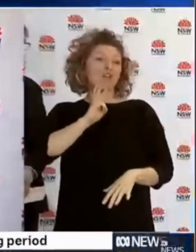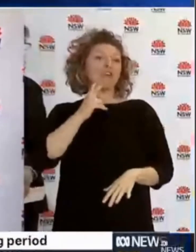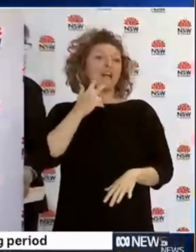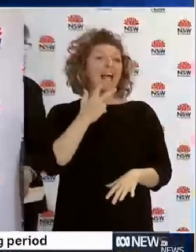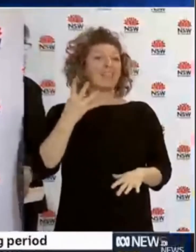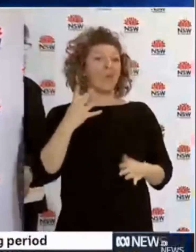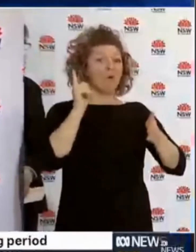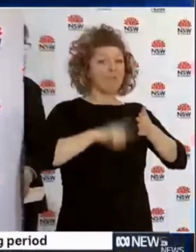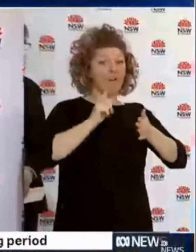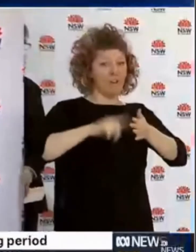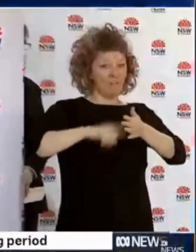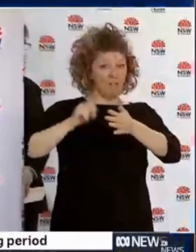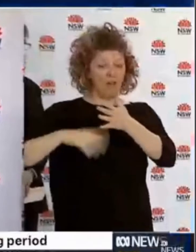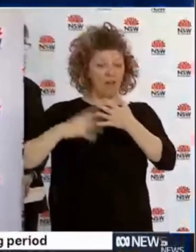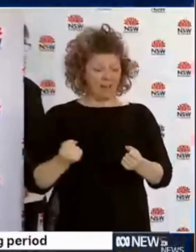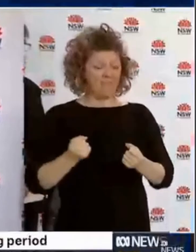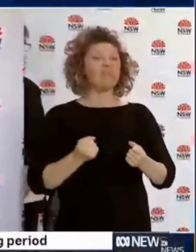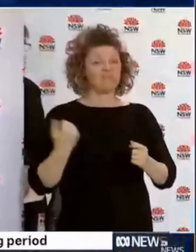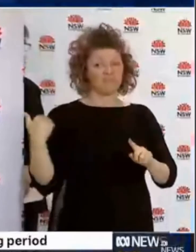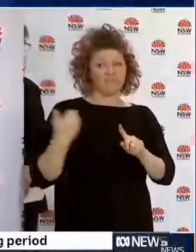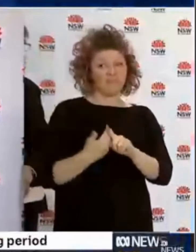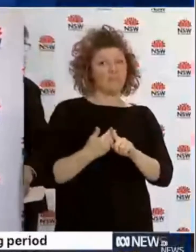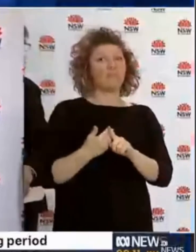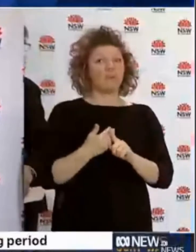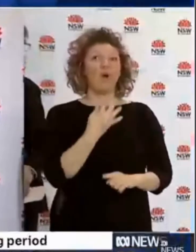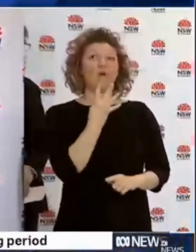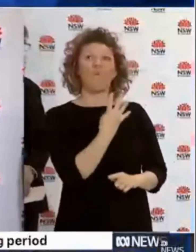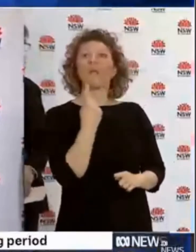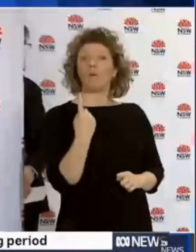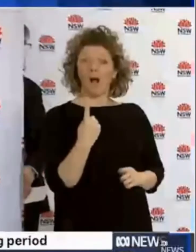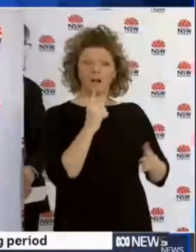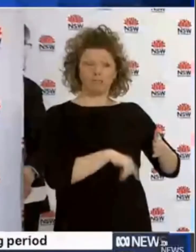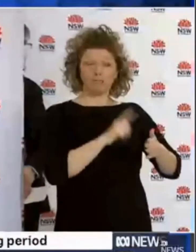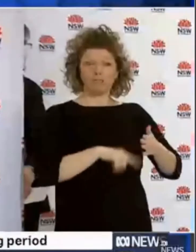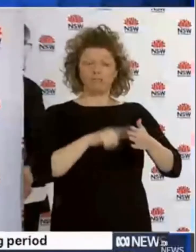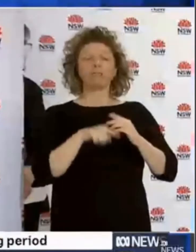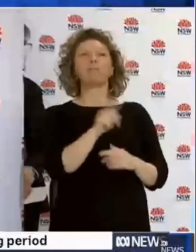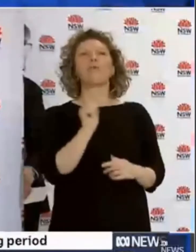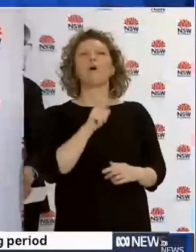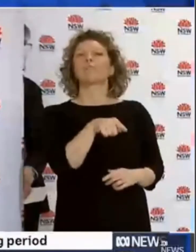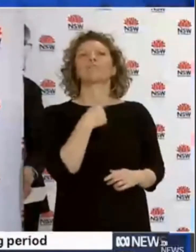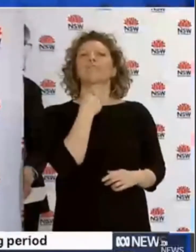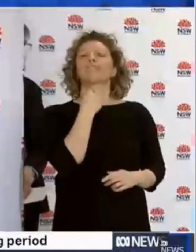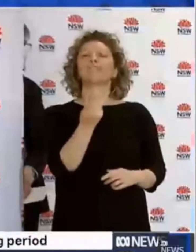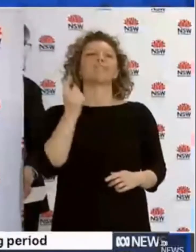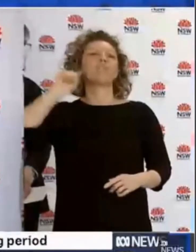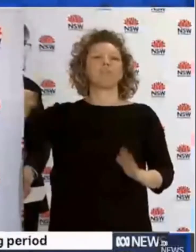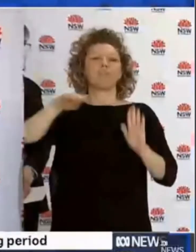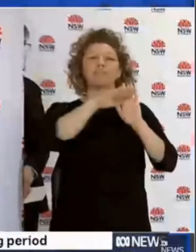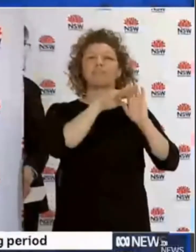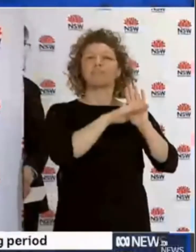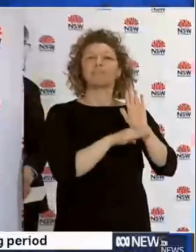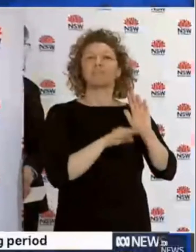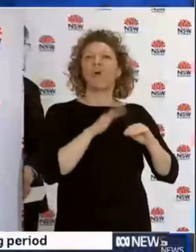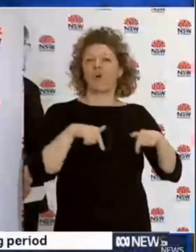been issued, 41 persons have been charged with offences relating to breaches of the public health orders. Police